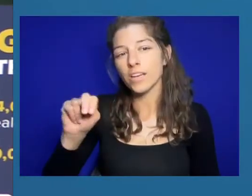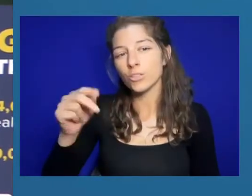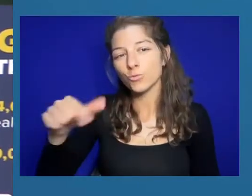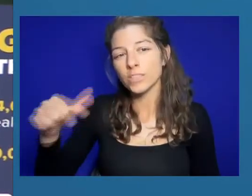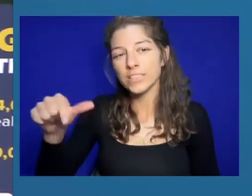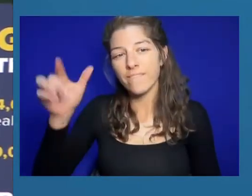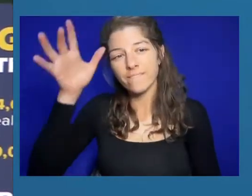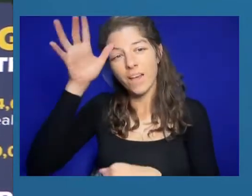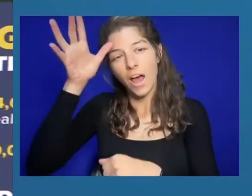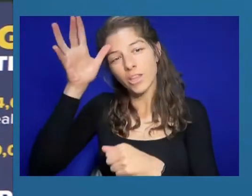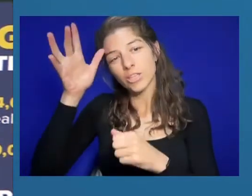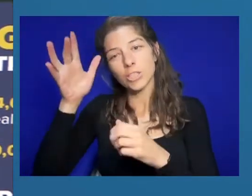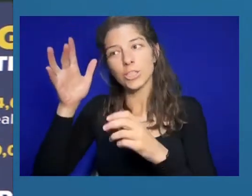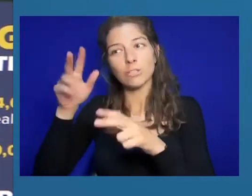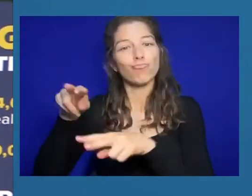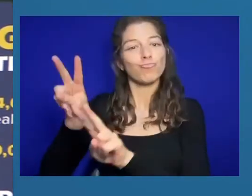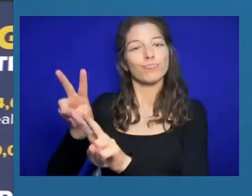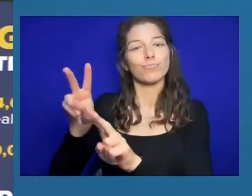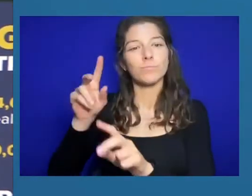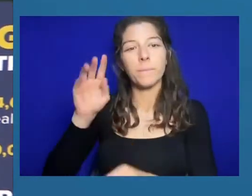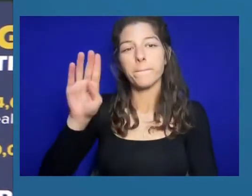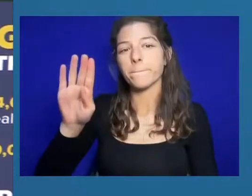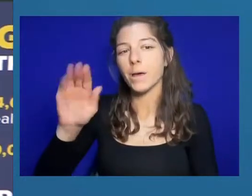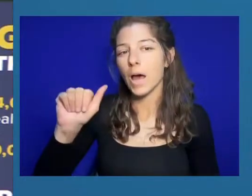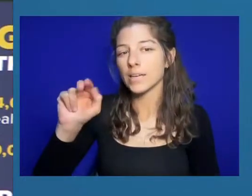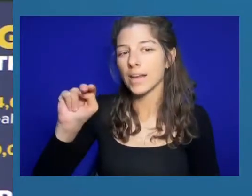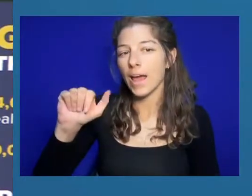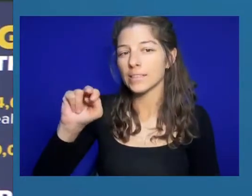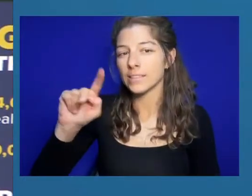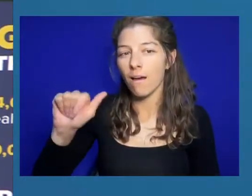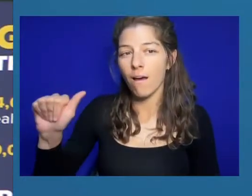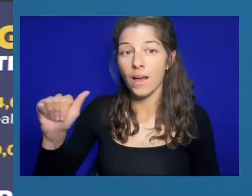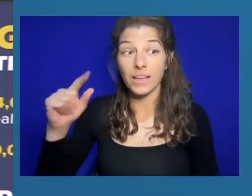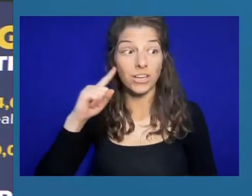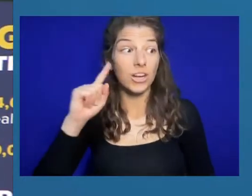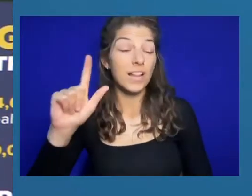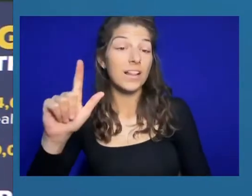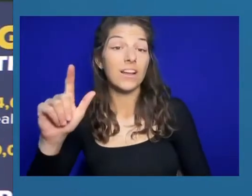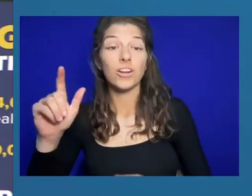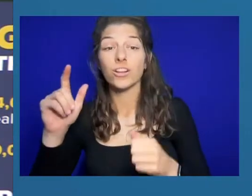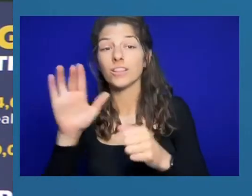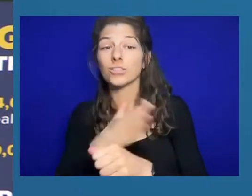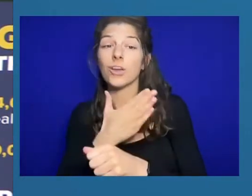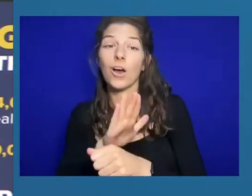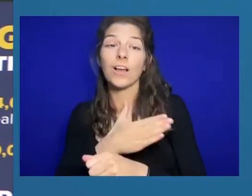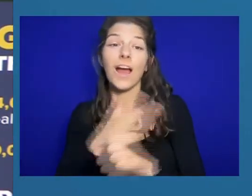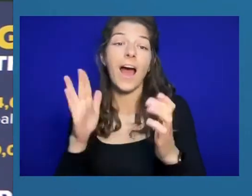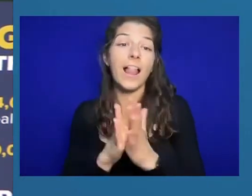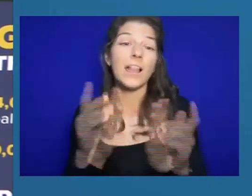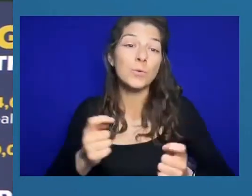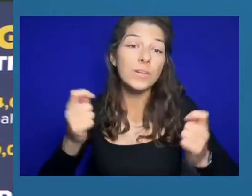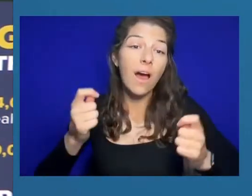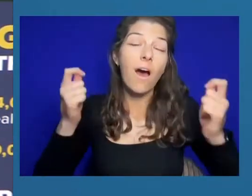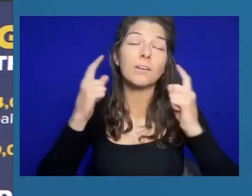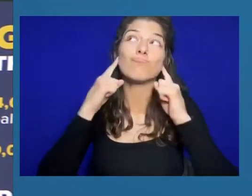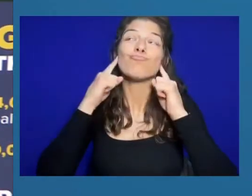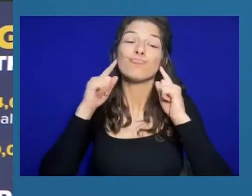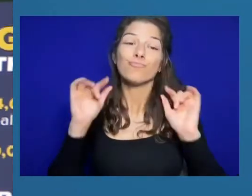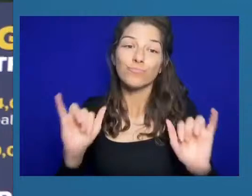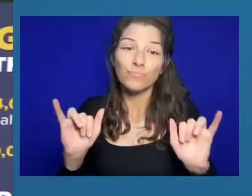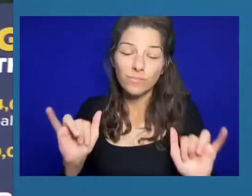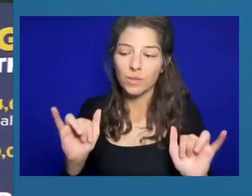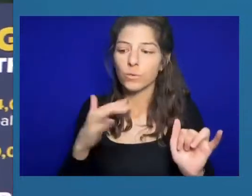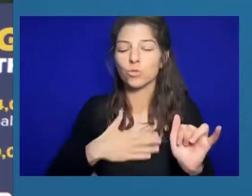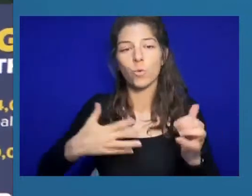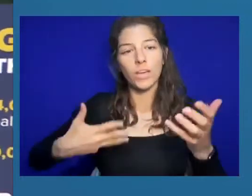Bonanza. We stop and listen whenever we hear Leonard Cohen's Hallelujah. We genuinely enjoy the interaction and